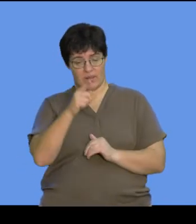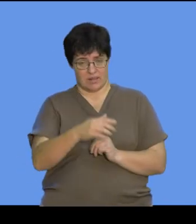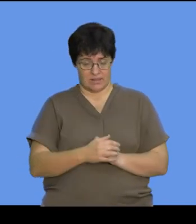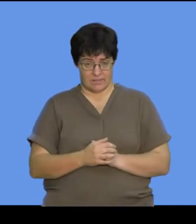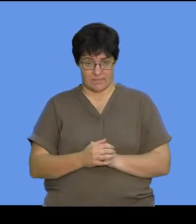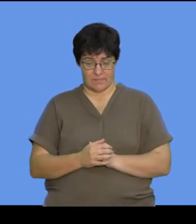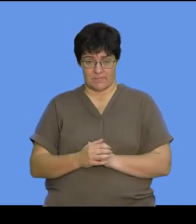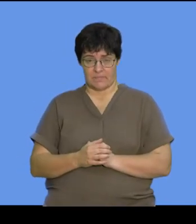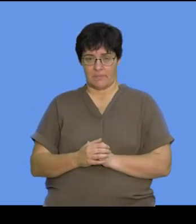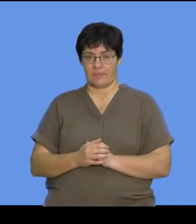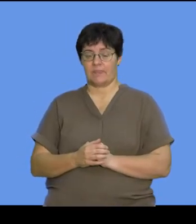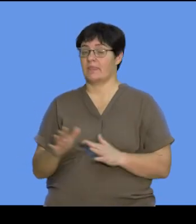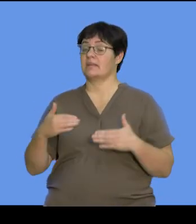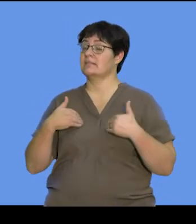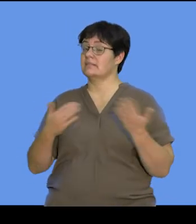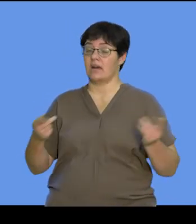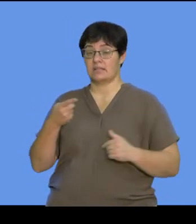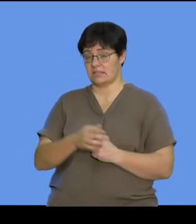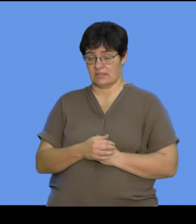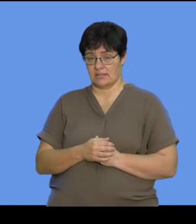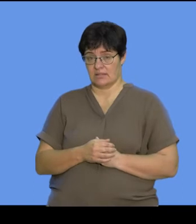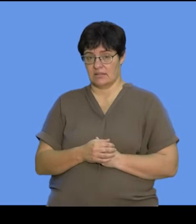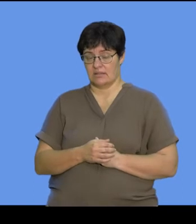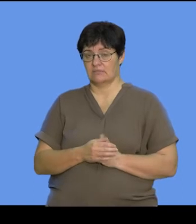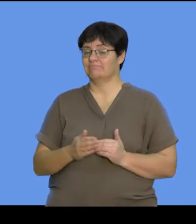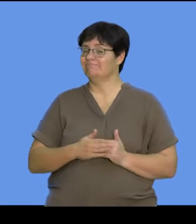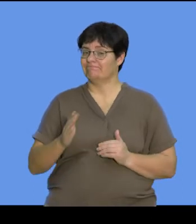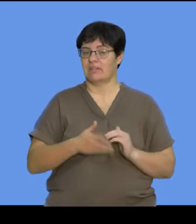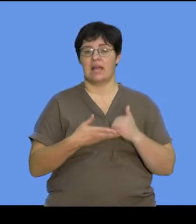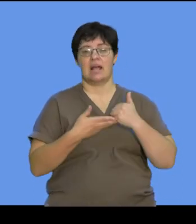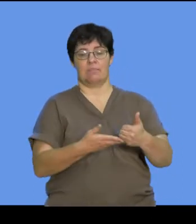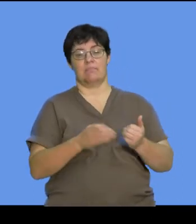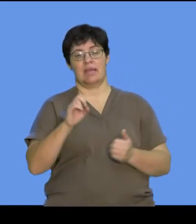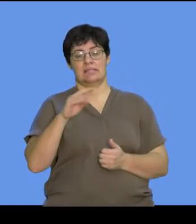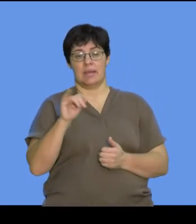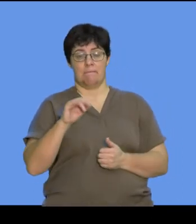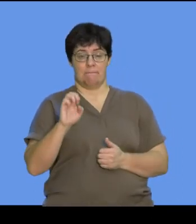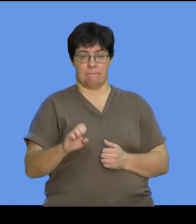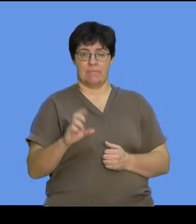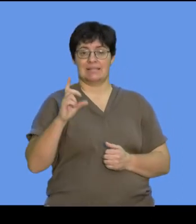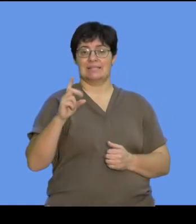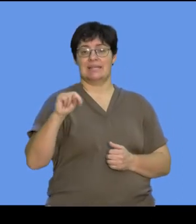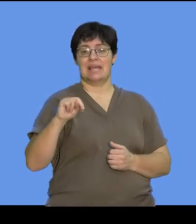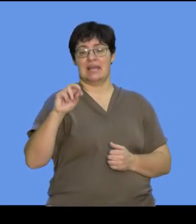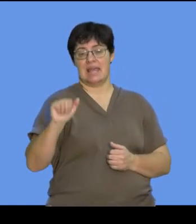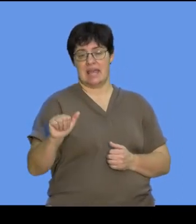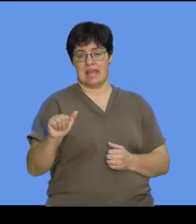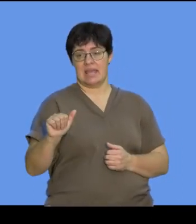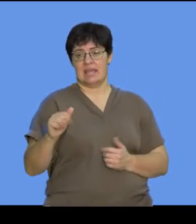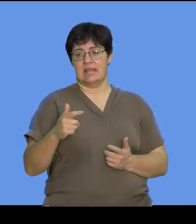that we know and we've just illustrated, and they start eventually doing this with the help of an enzyme called